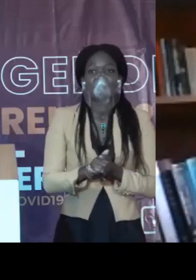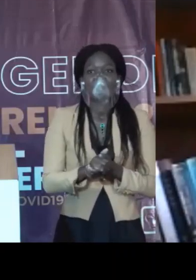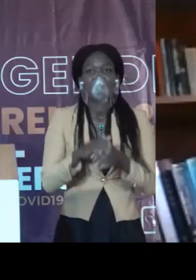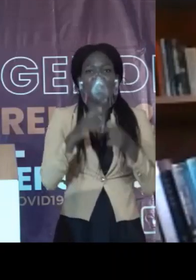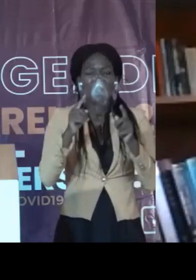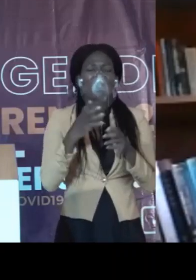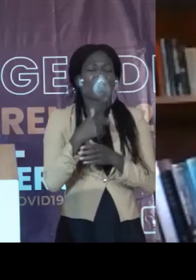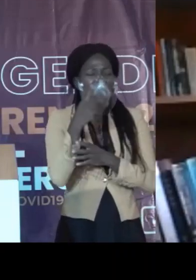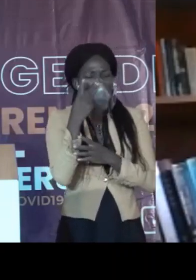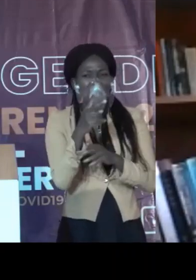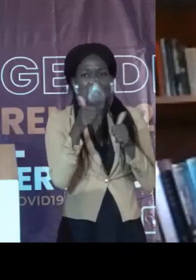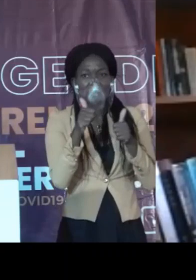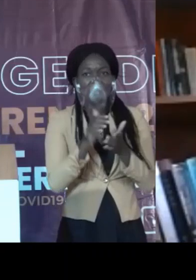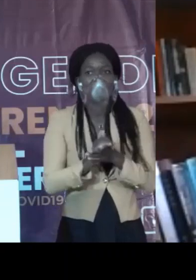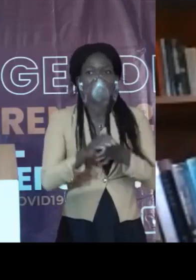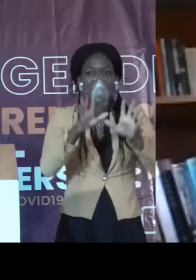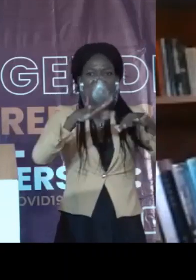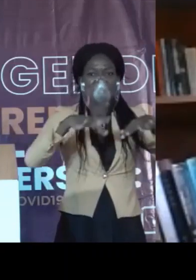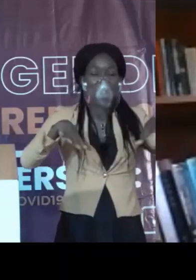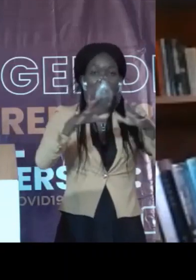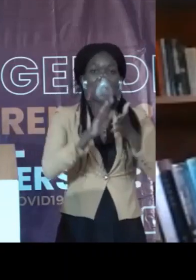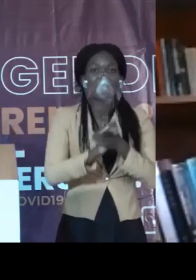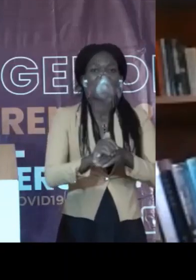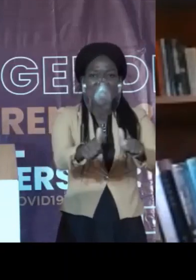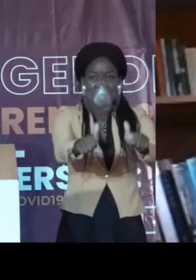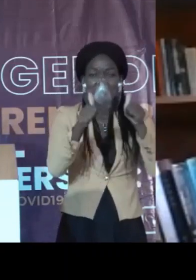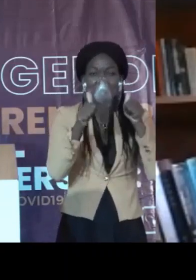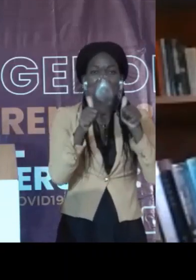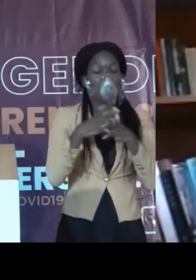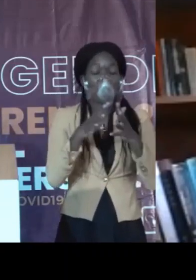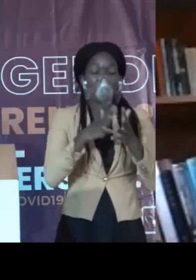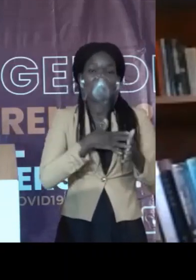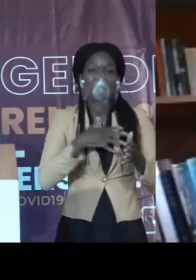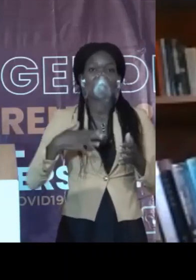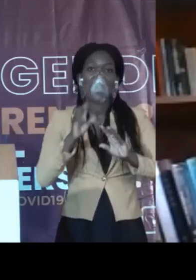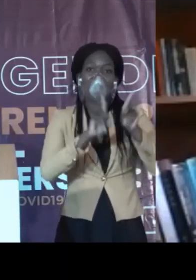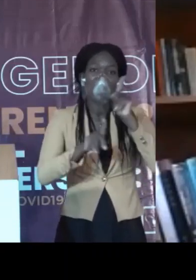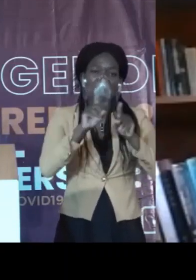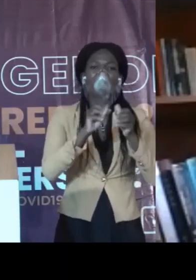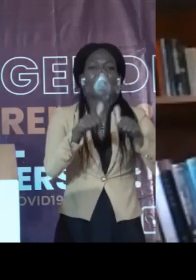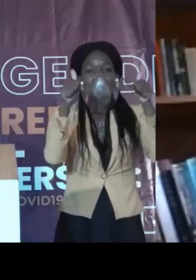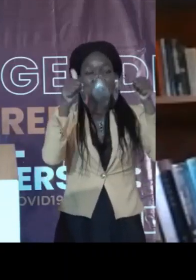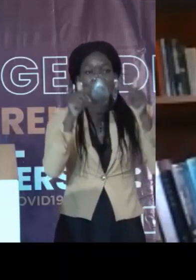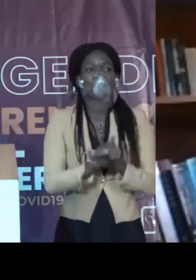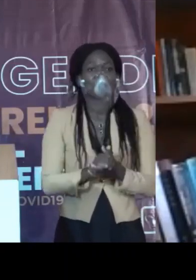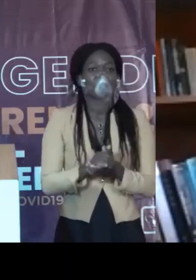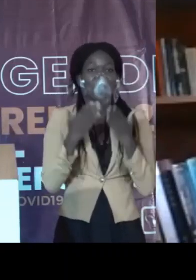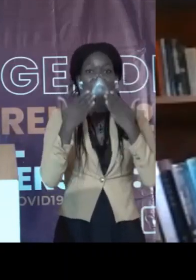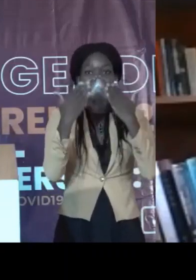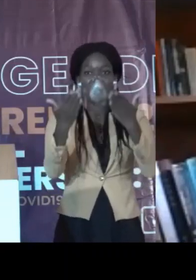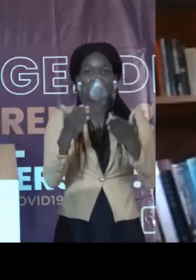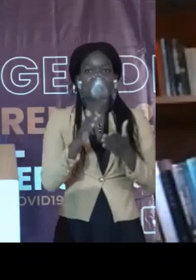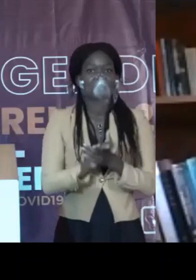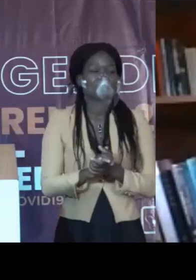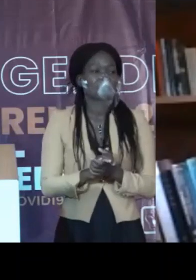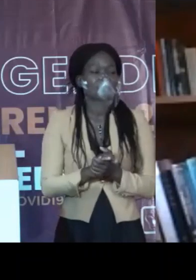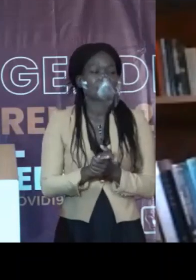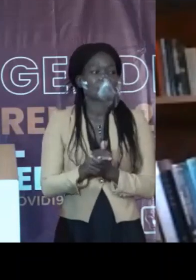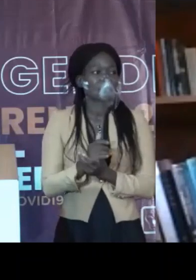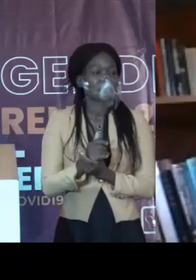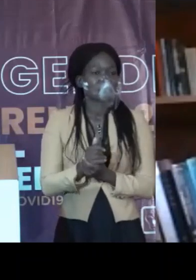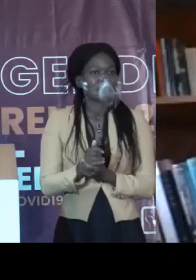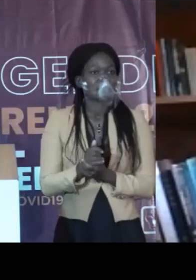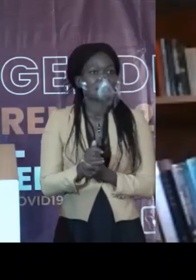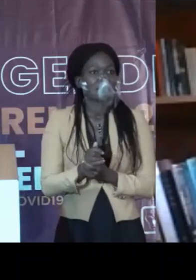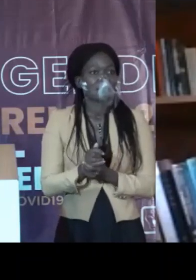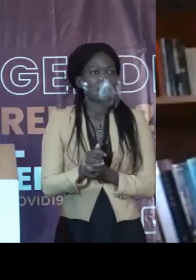ensuring that the environment becomes enabling enough for women to participate. Yeah, thank you. Okay, so